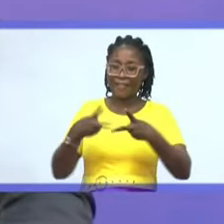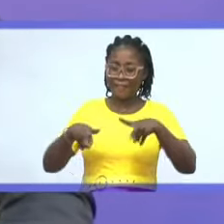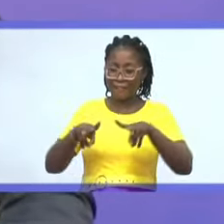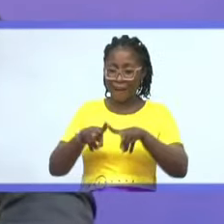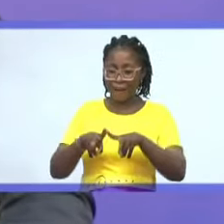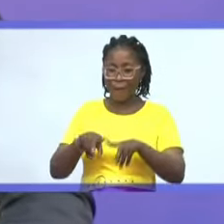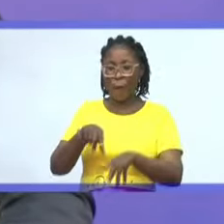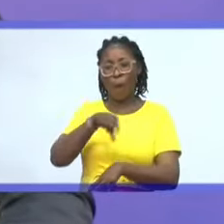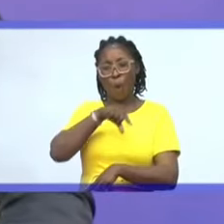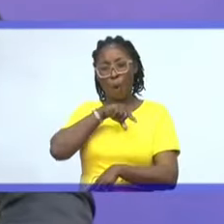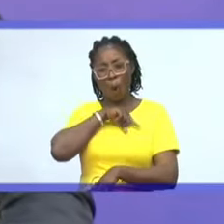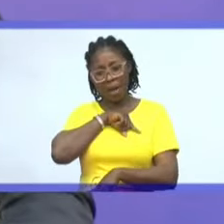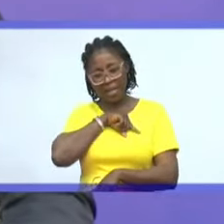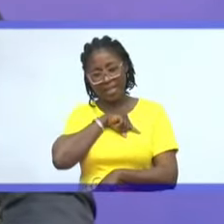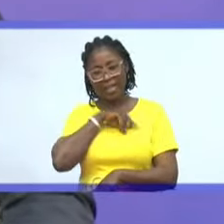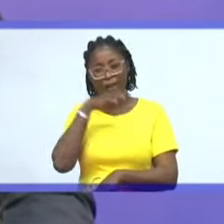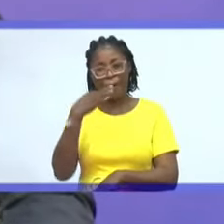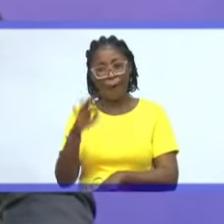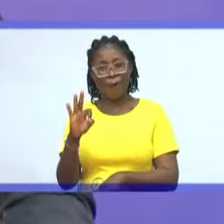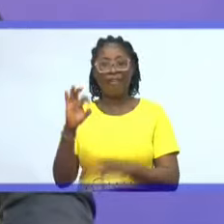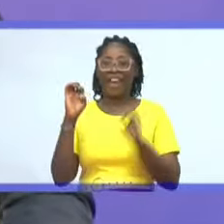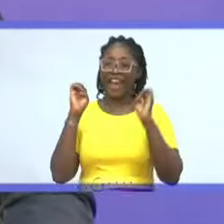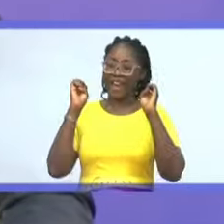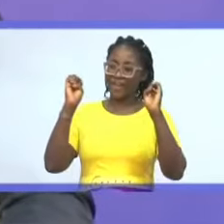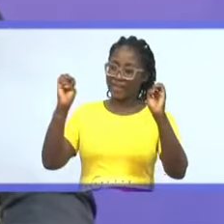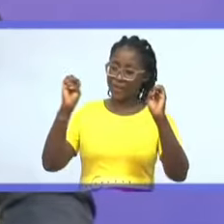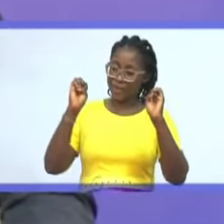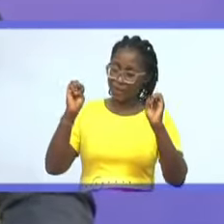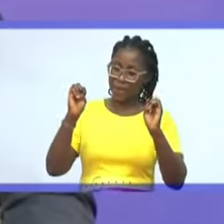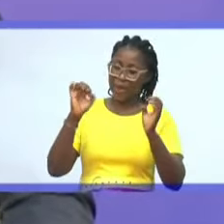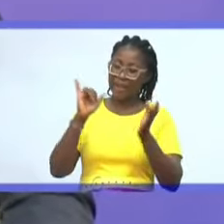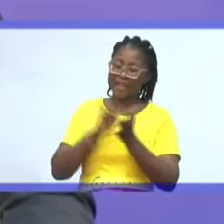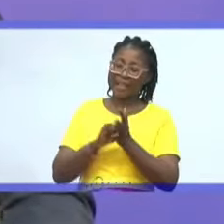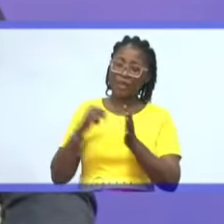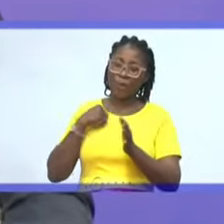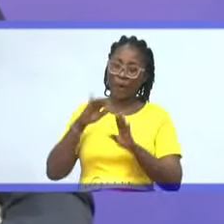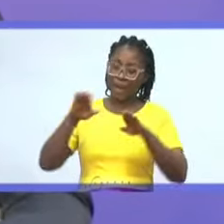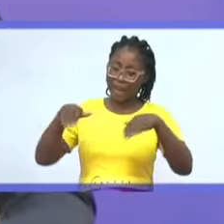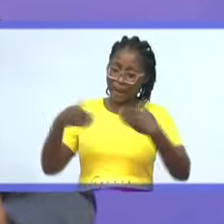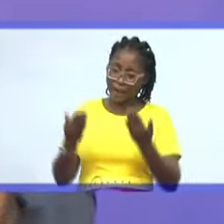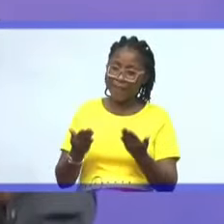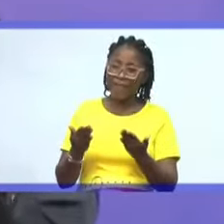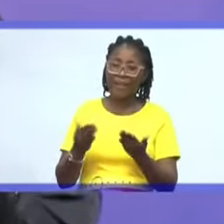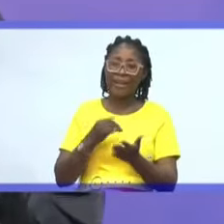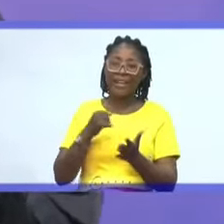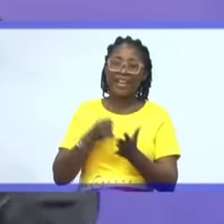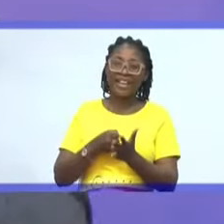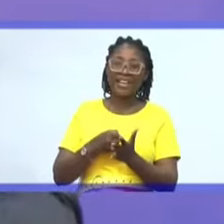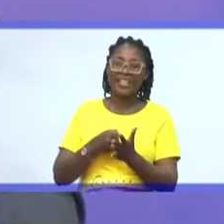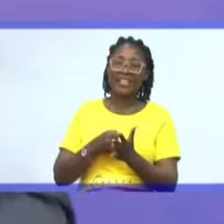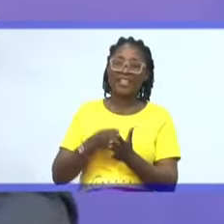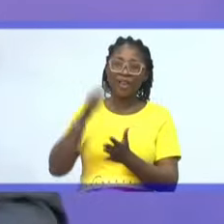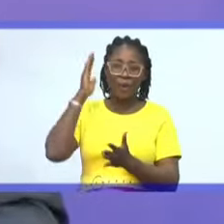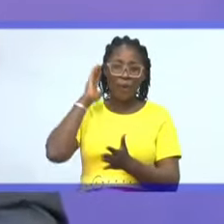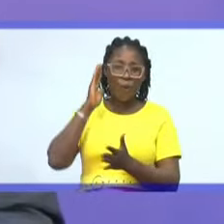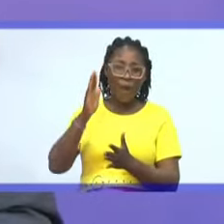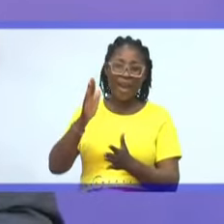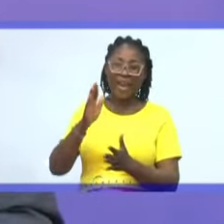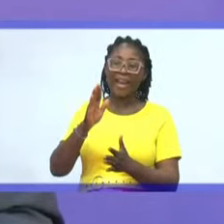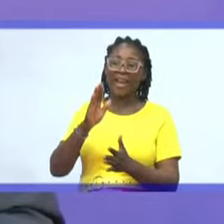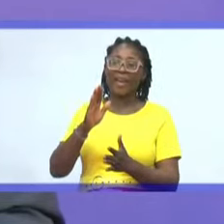quality of education that we give out, it will, from